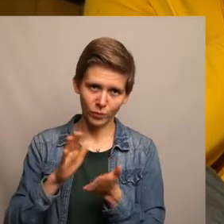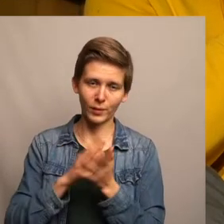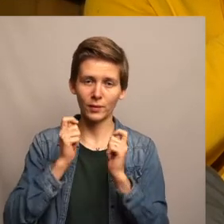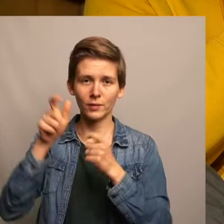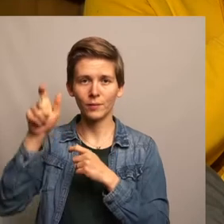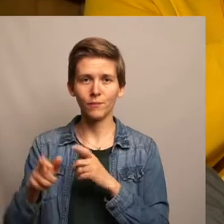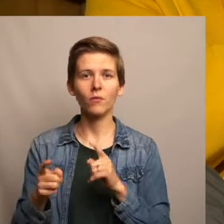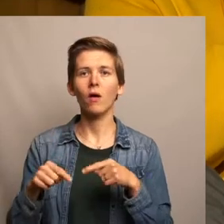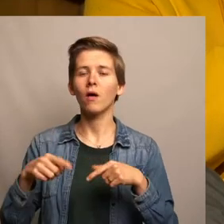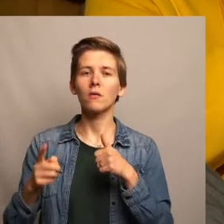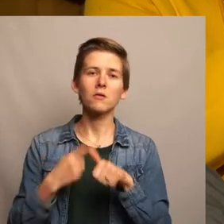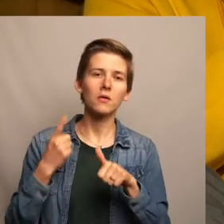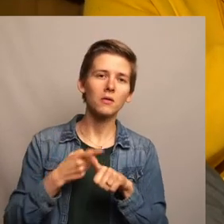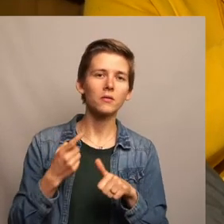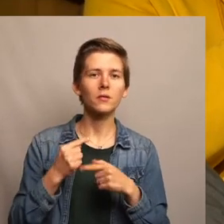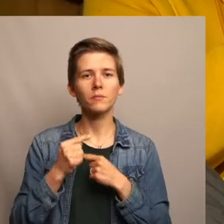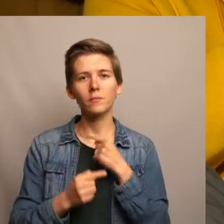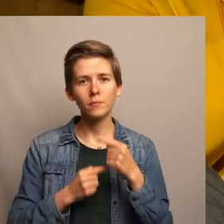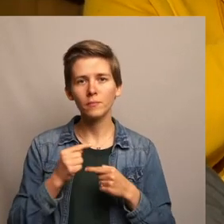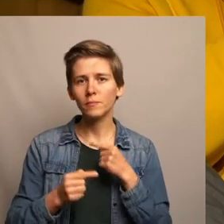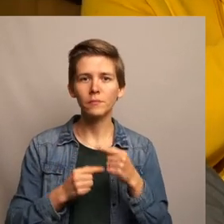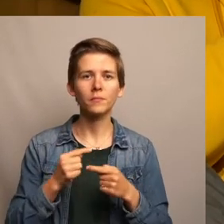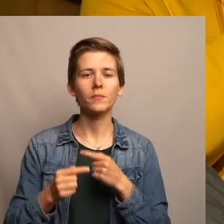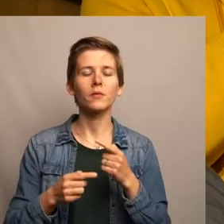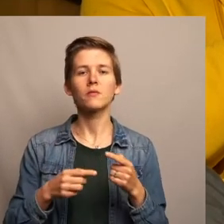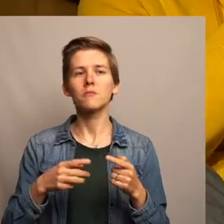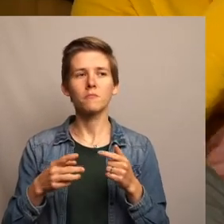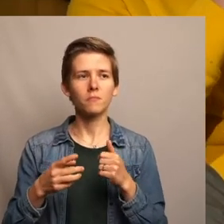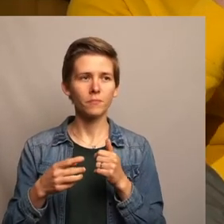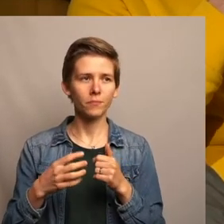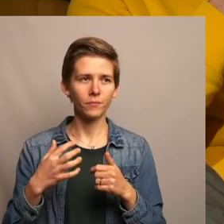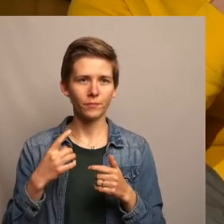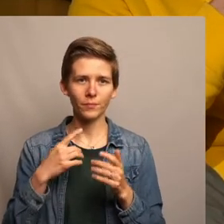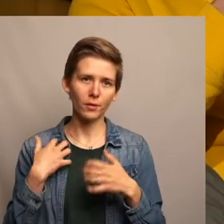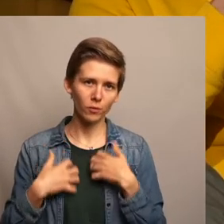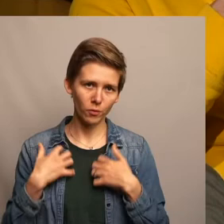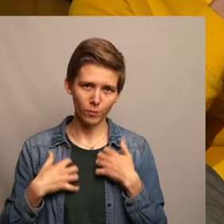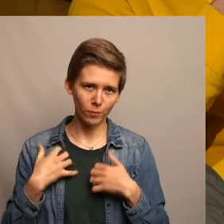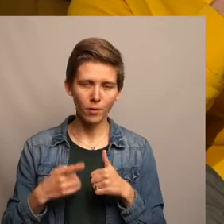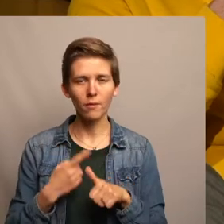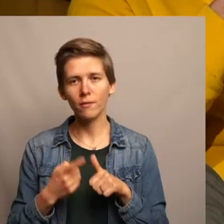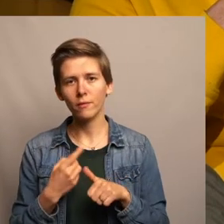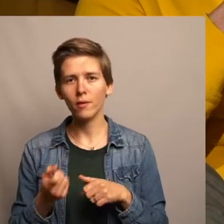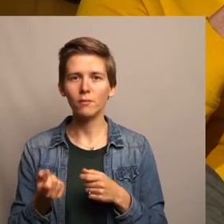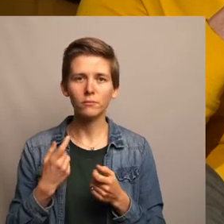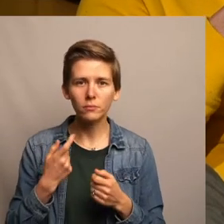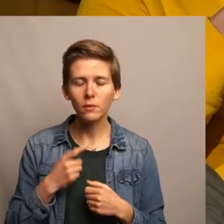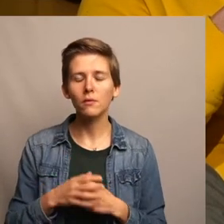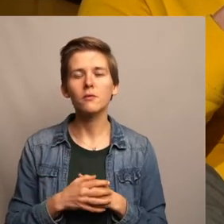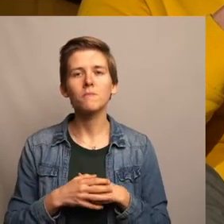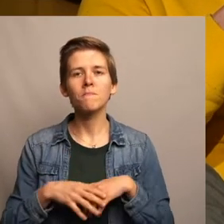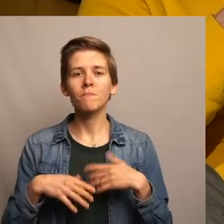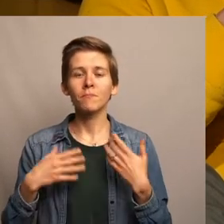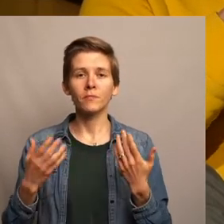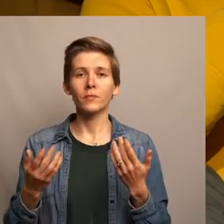the hormone treatment in Turkey, for example, I have many clients who came through Turkey and be living there for 3-4 years, so they start think there. When they